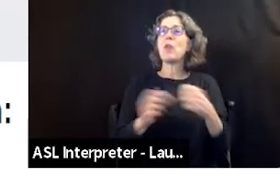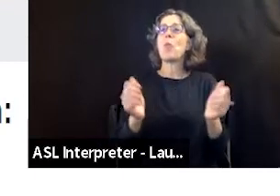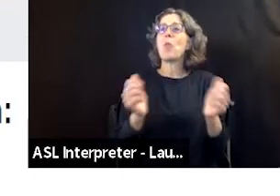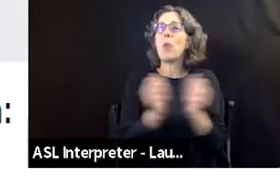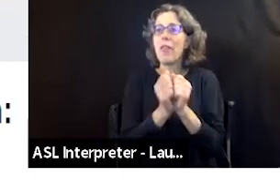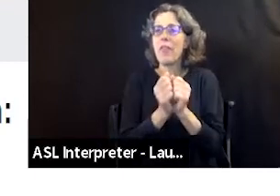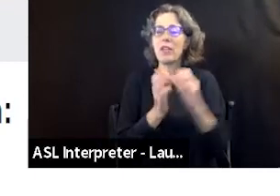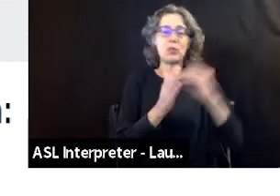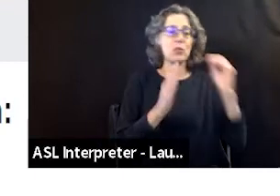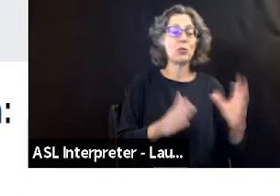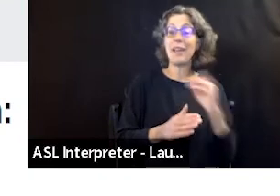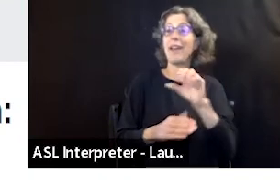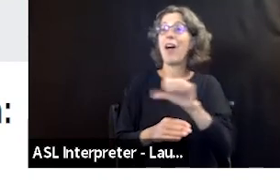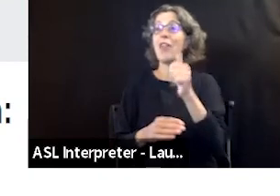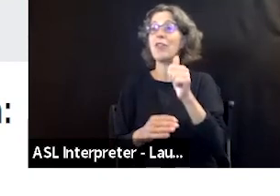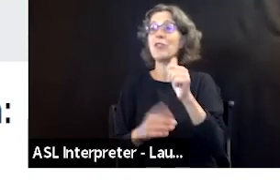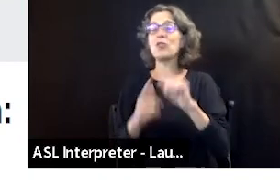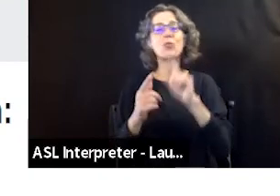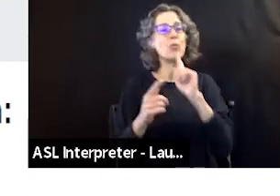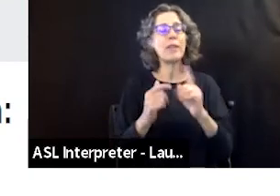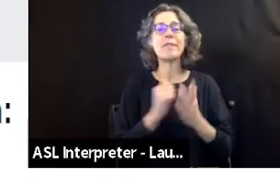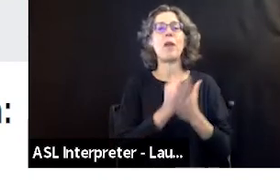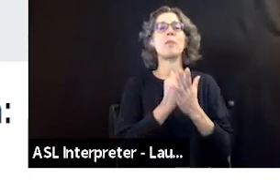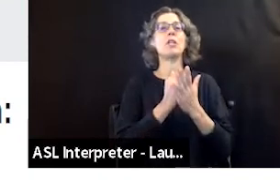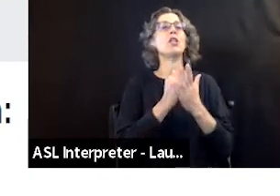others to maximize students' development.